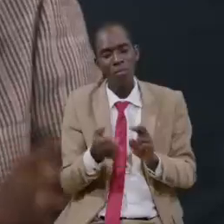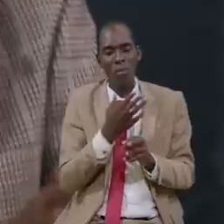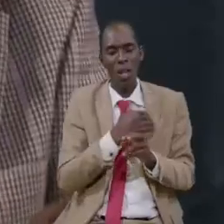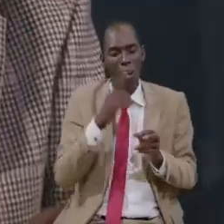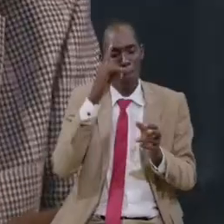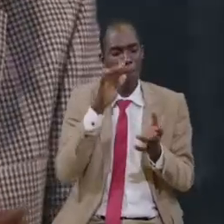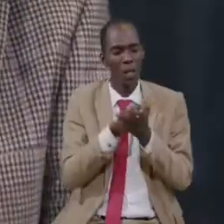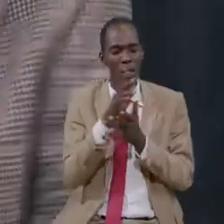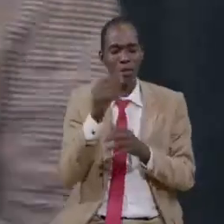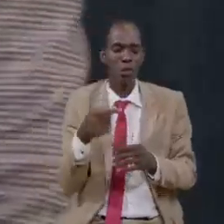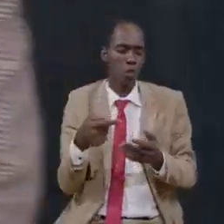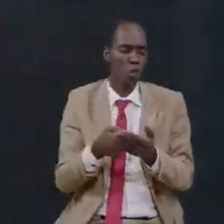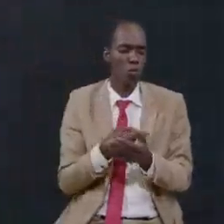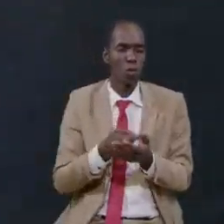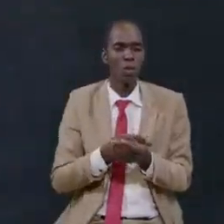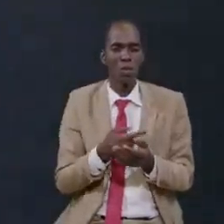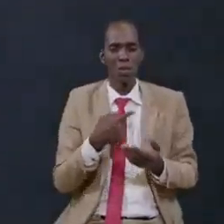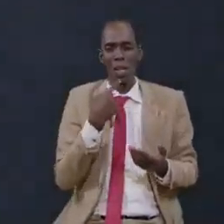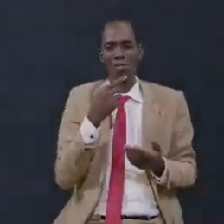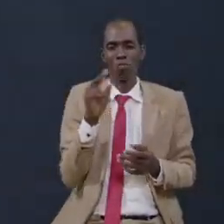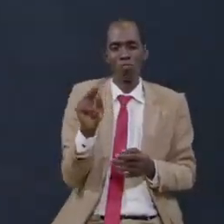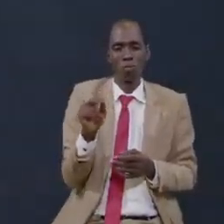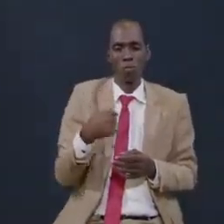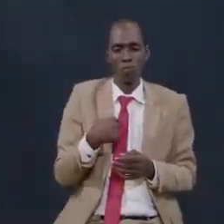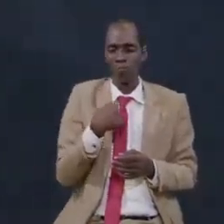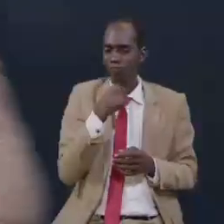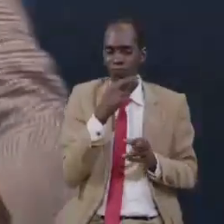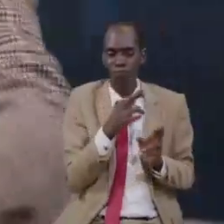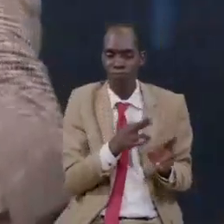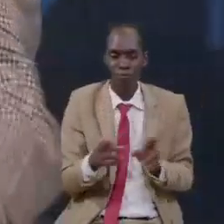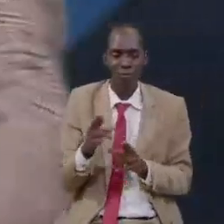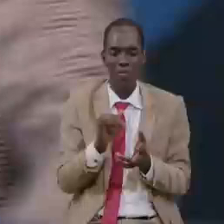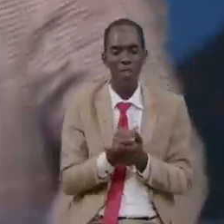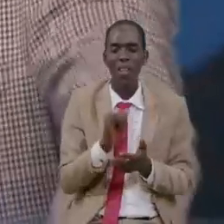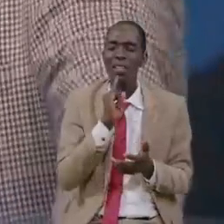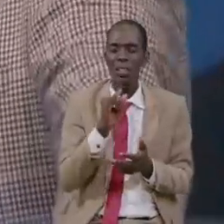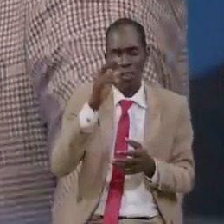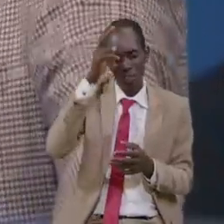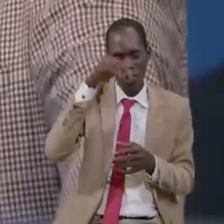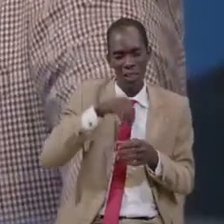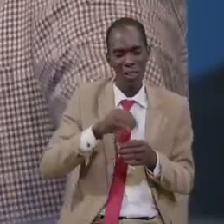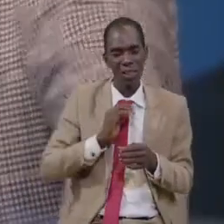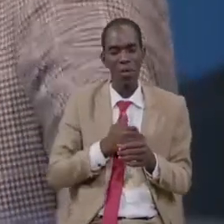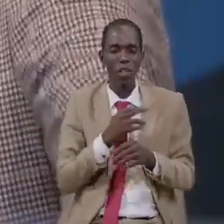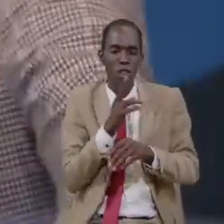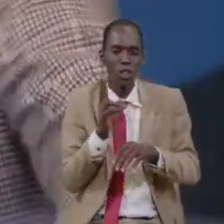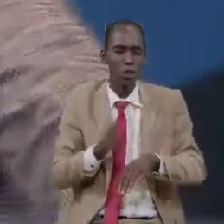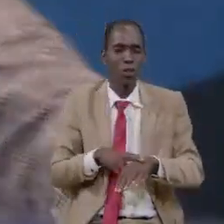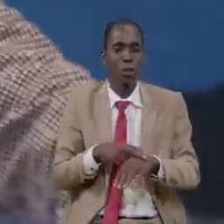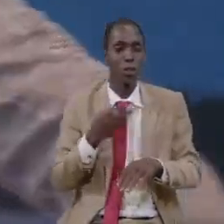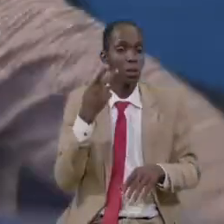It's Satan in our nature. And the only one who can deliver us, there's no other name